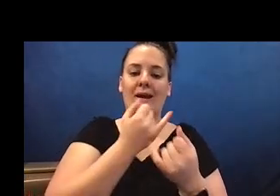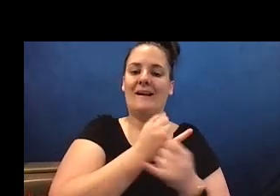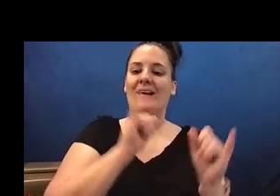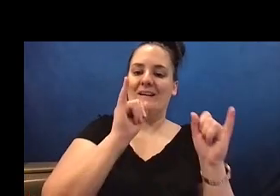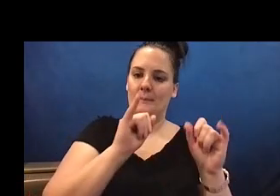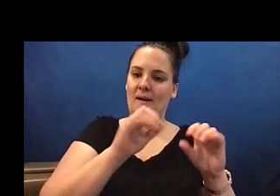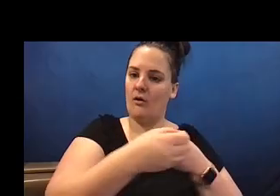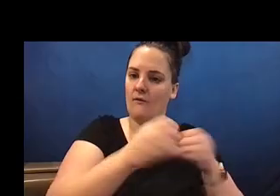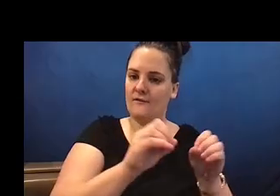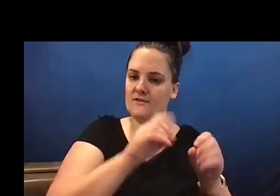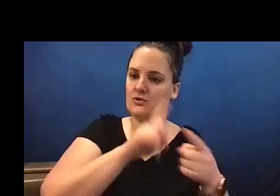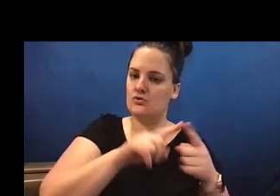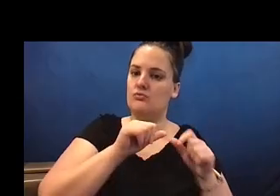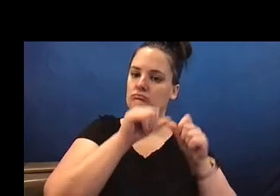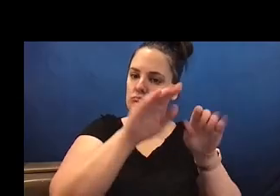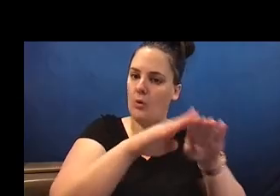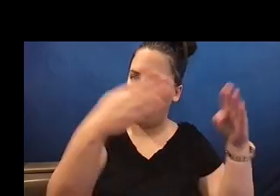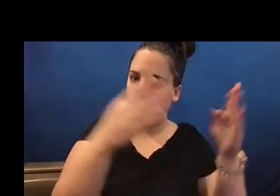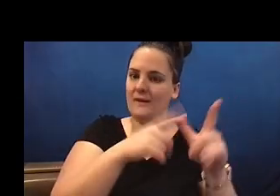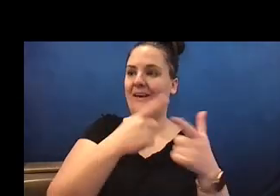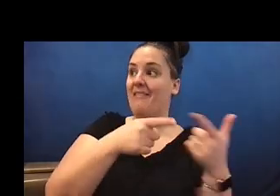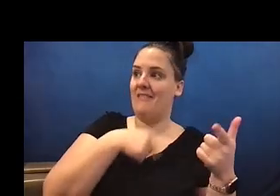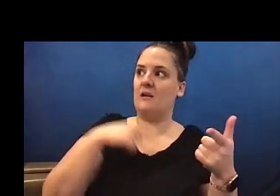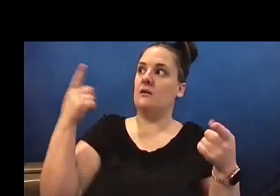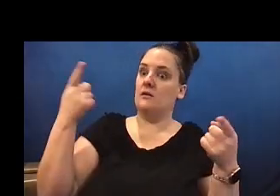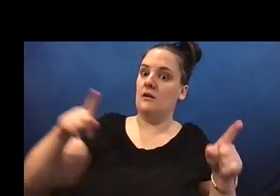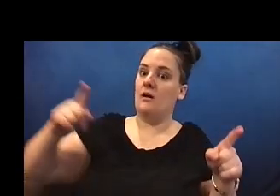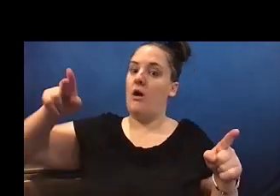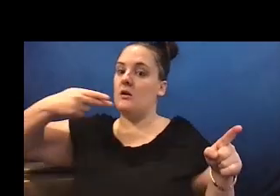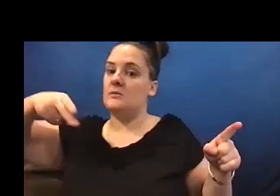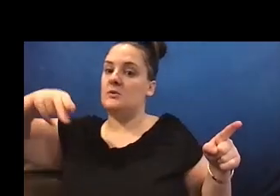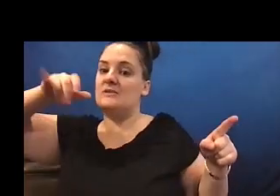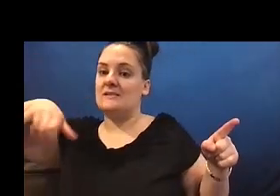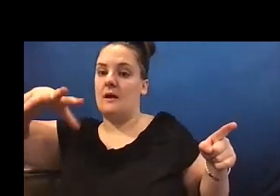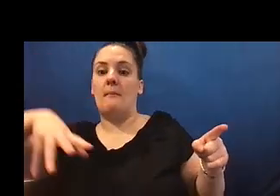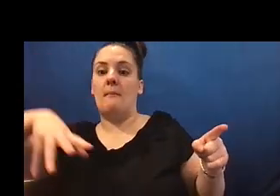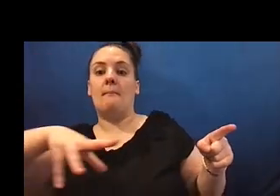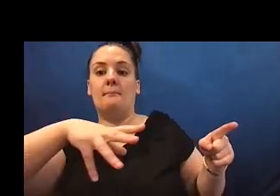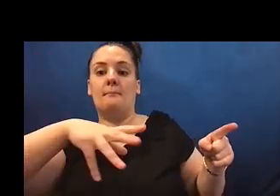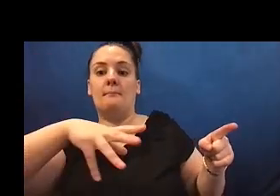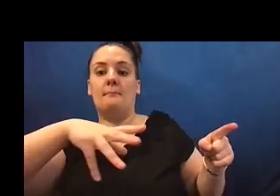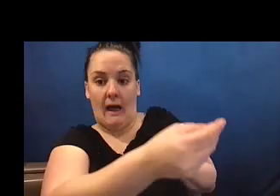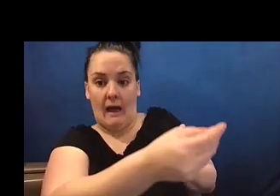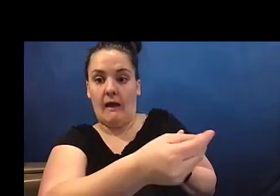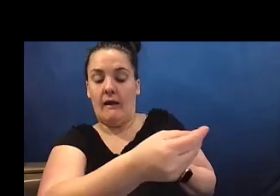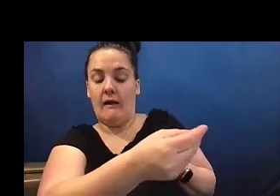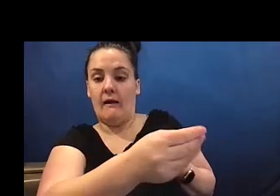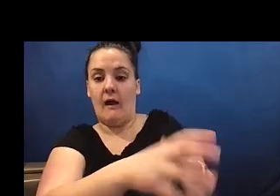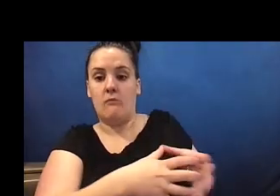and then they end up being employed by the hospital systems as well. So that sort of leads to this greater number of